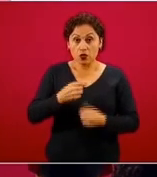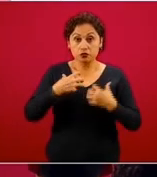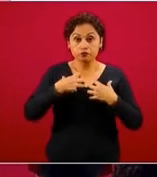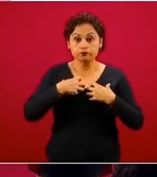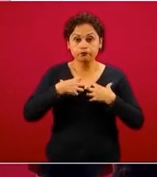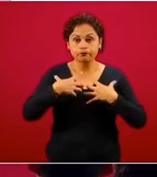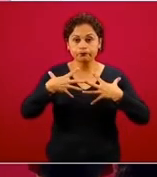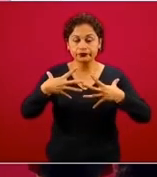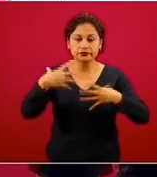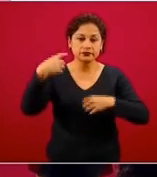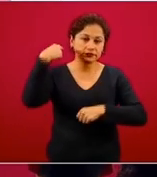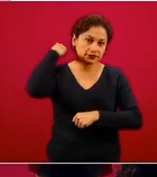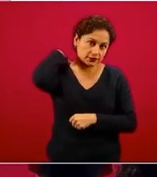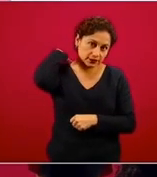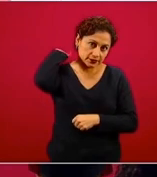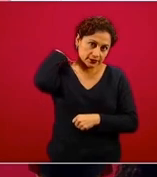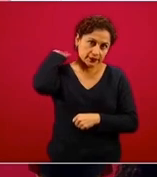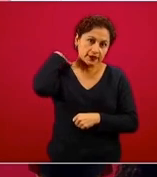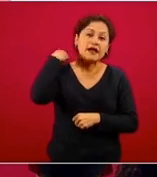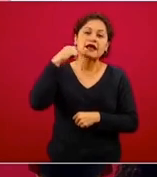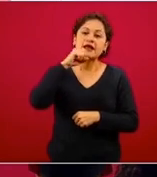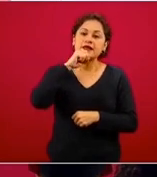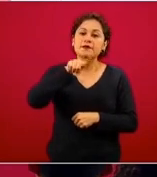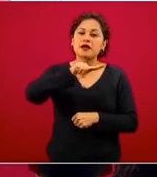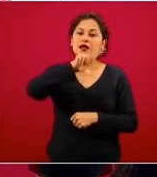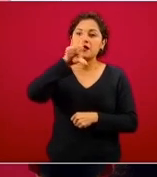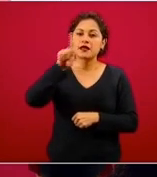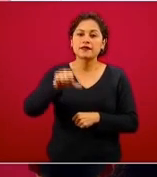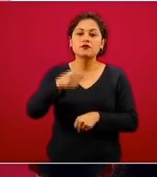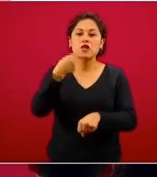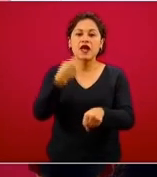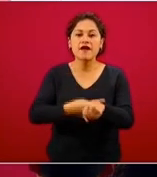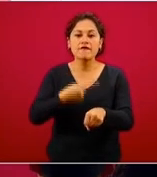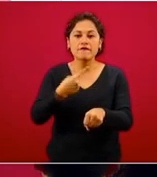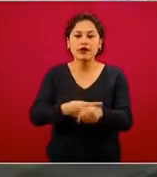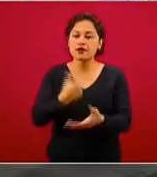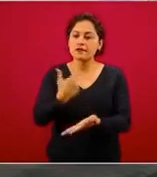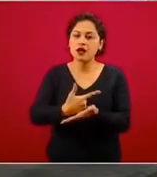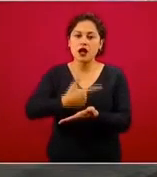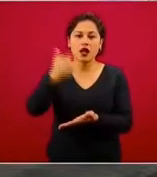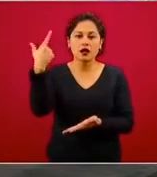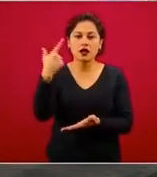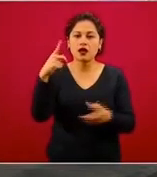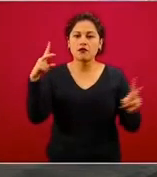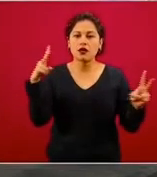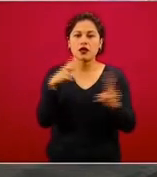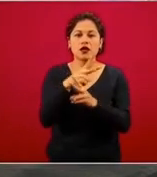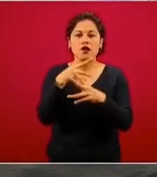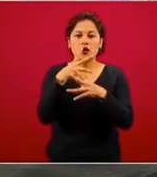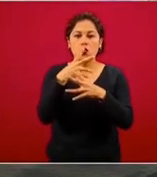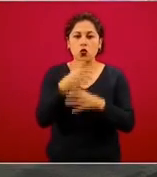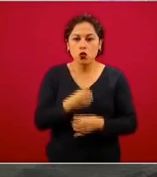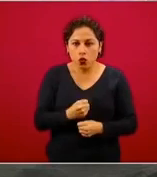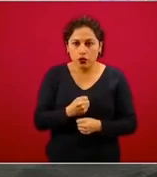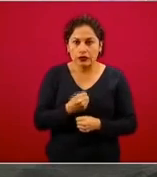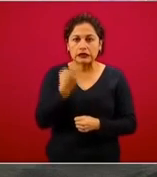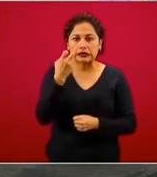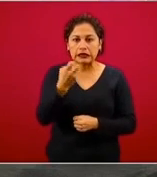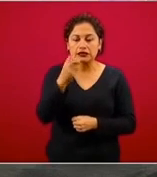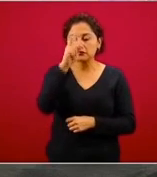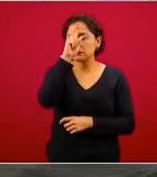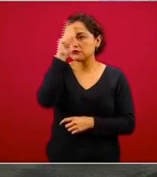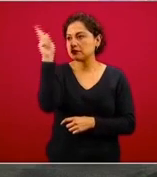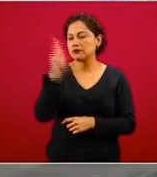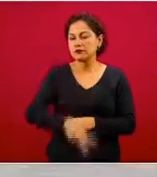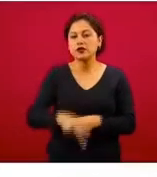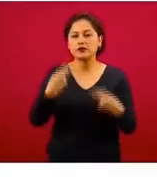pulmón, us y to hay un better desarrollo understand de un síndrome this whole respiratorio process. agudo importante que puede llevar a la muerte del paciente. Y por otro